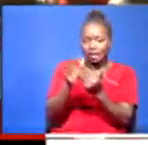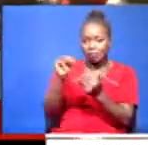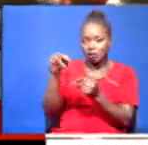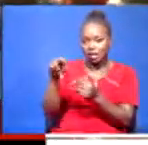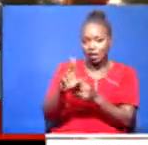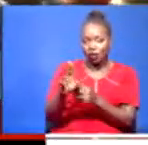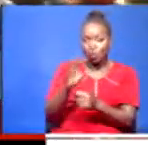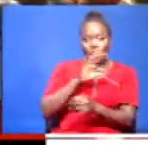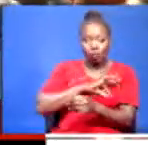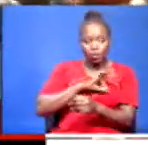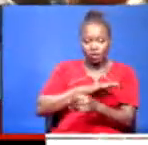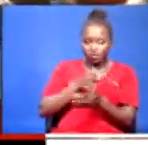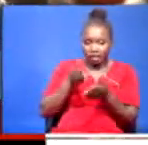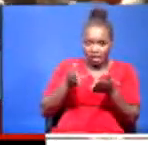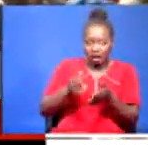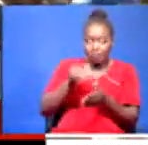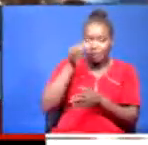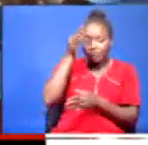na ile ambayo inakuja.